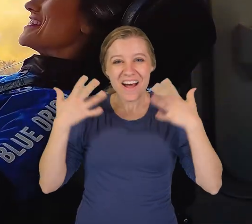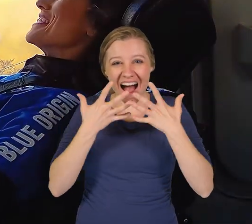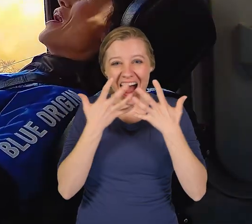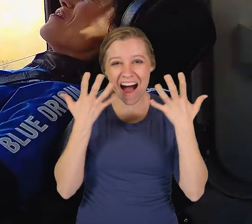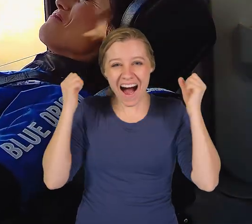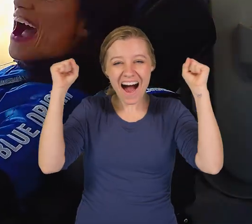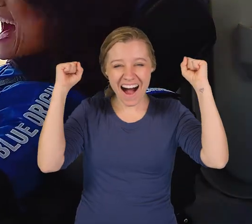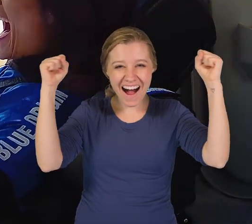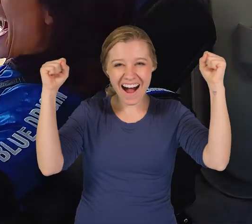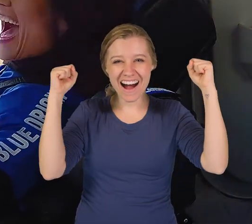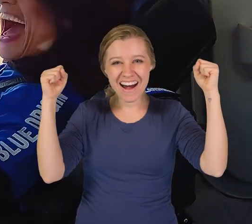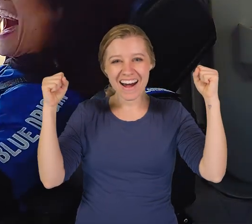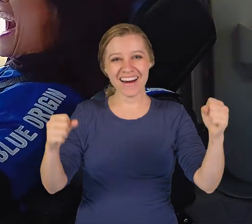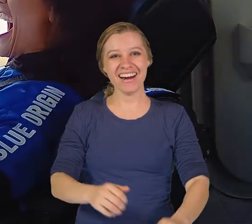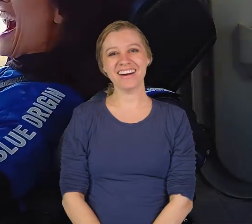Yes!